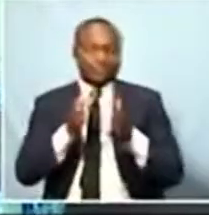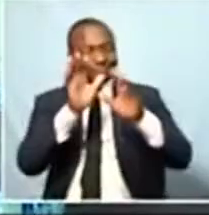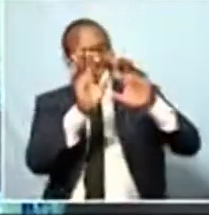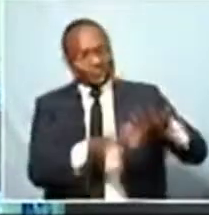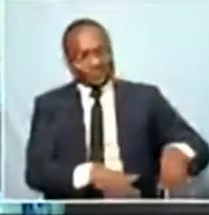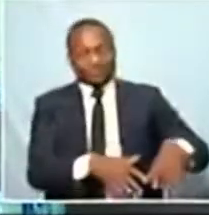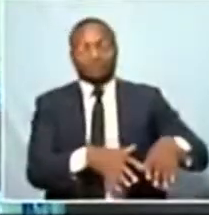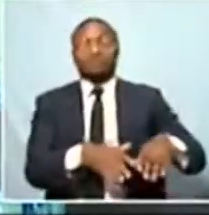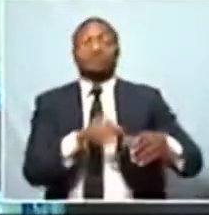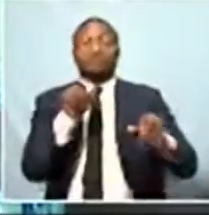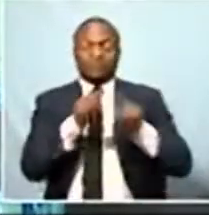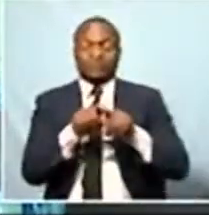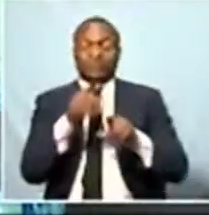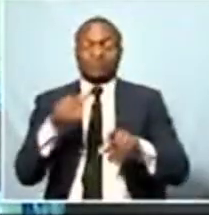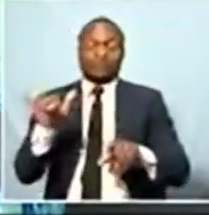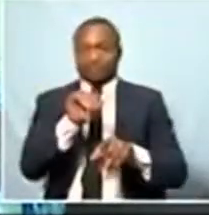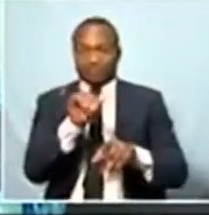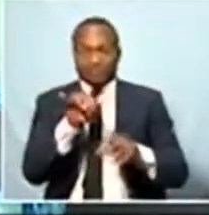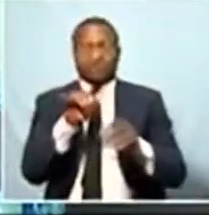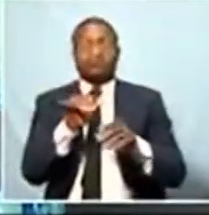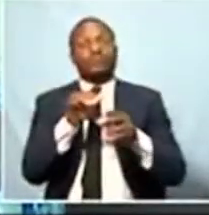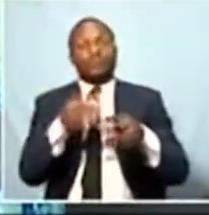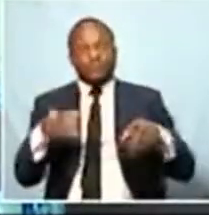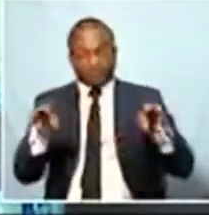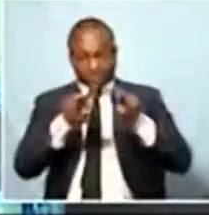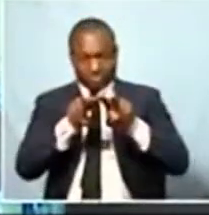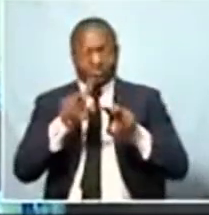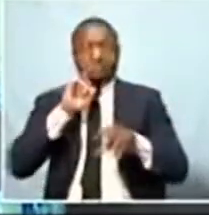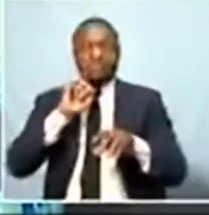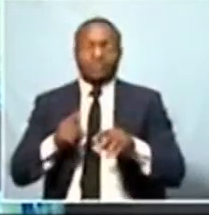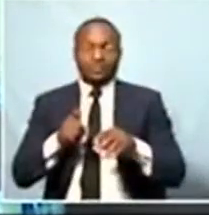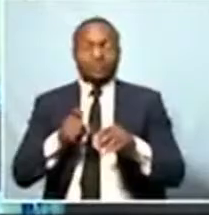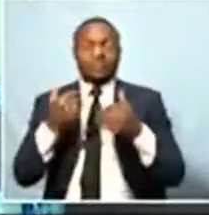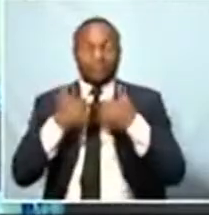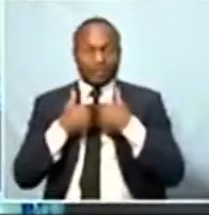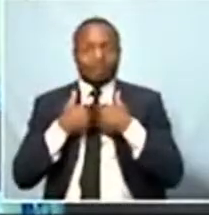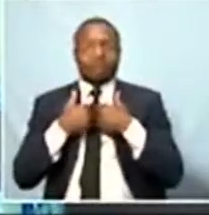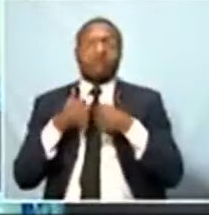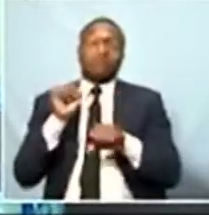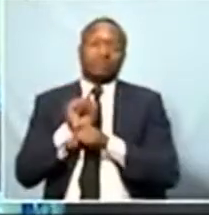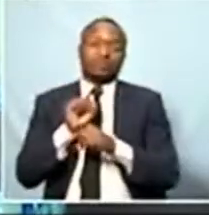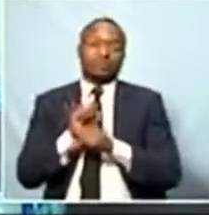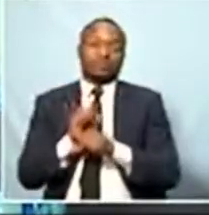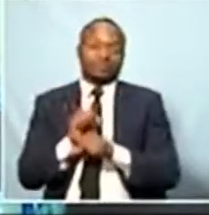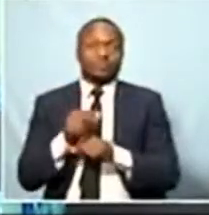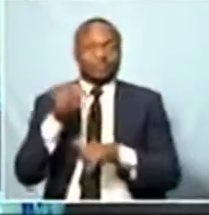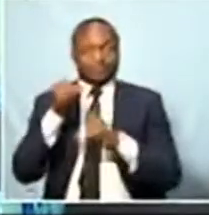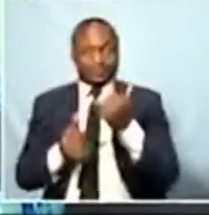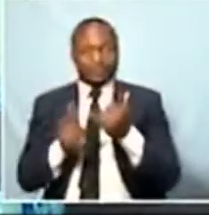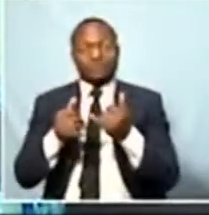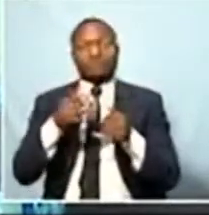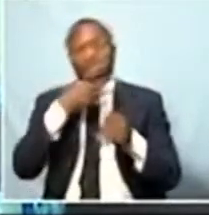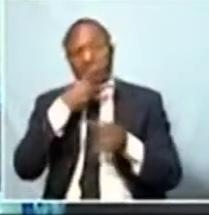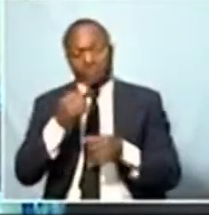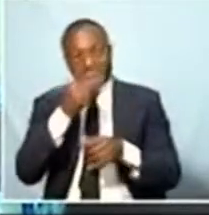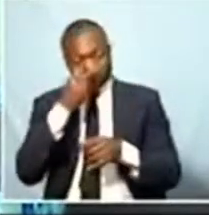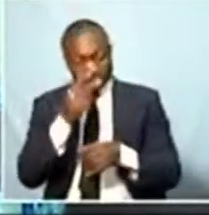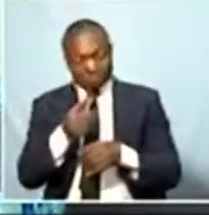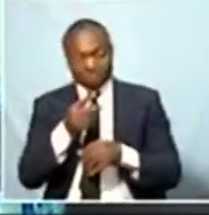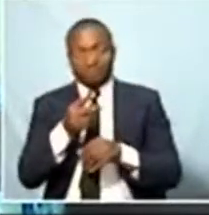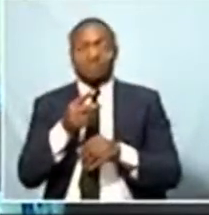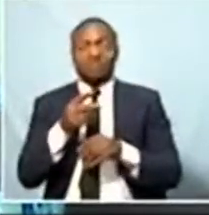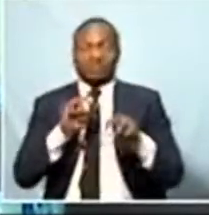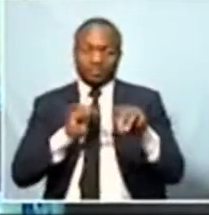of the very standards and values they are supposed to uphold and operate within. Finally, the Commission observes that the management and